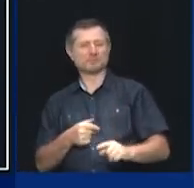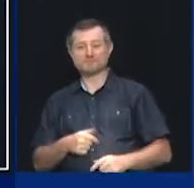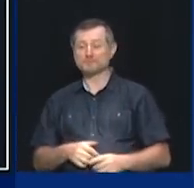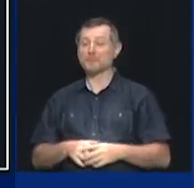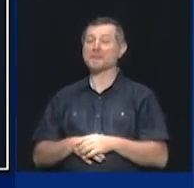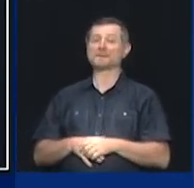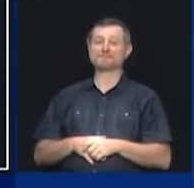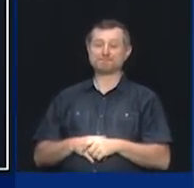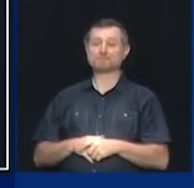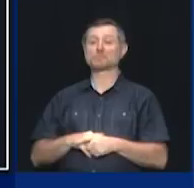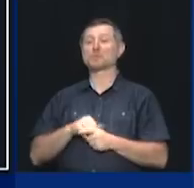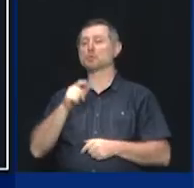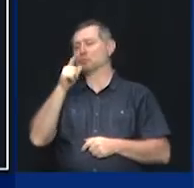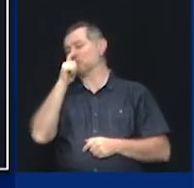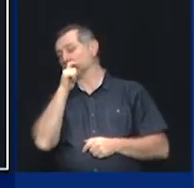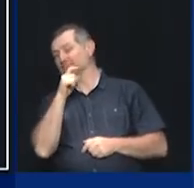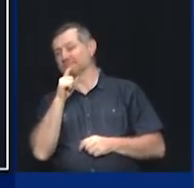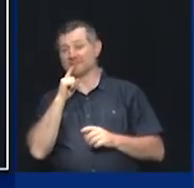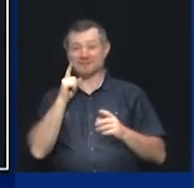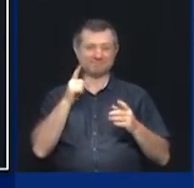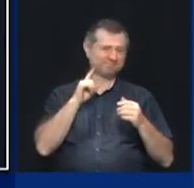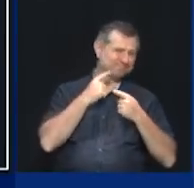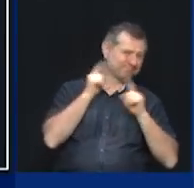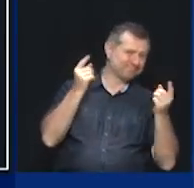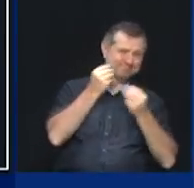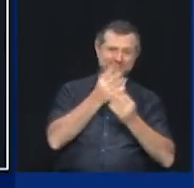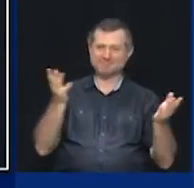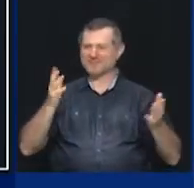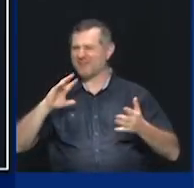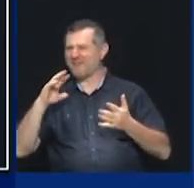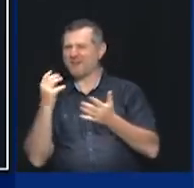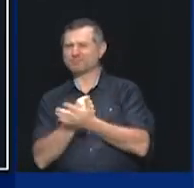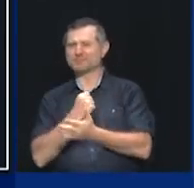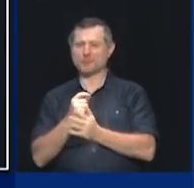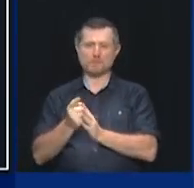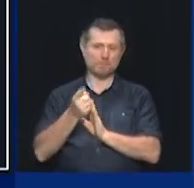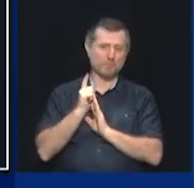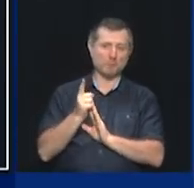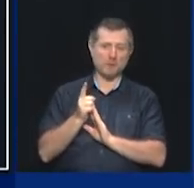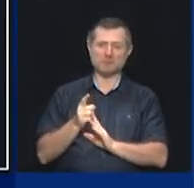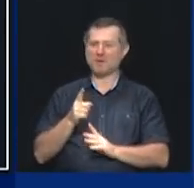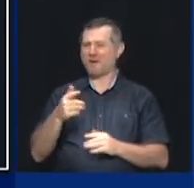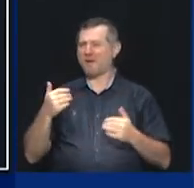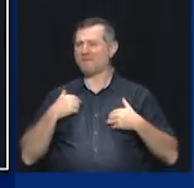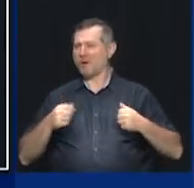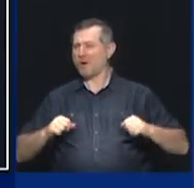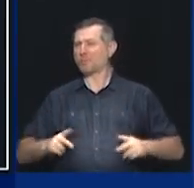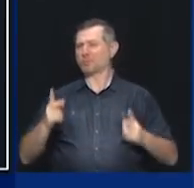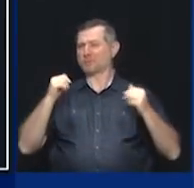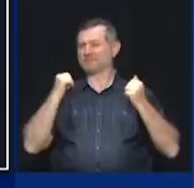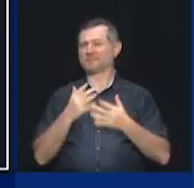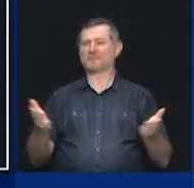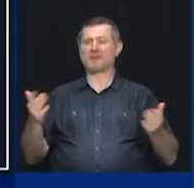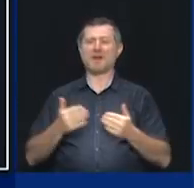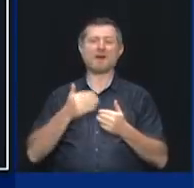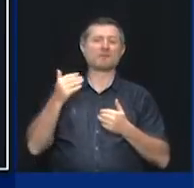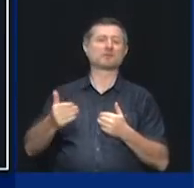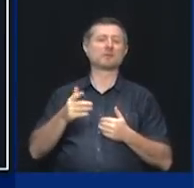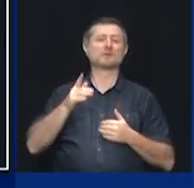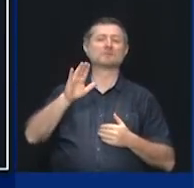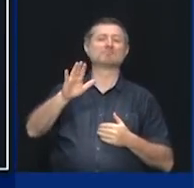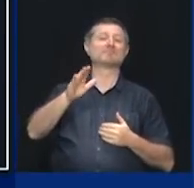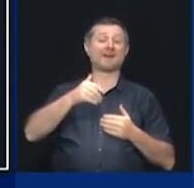first and seizes the moment has an opportunity to step ahead.